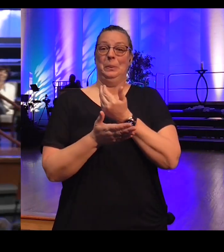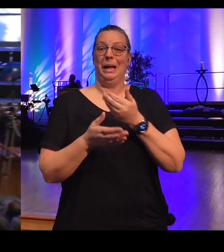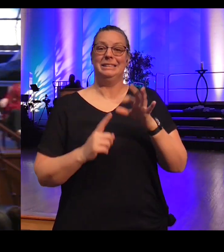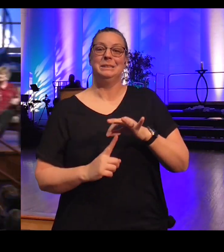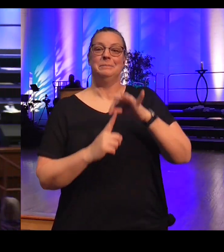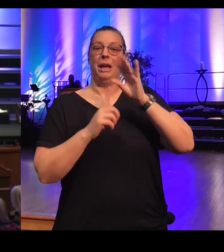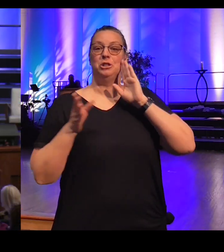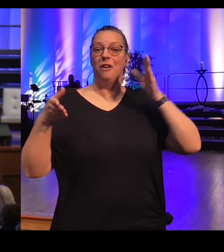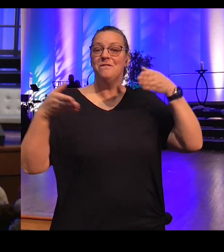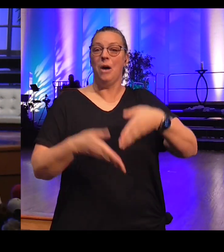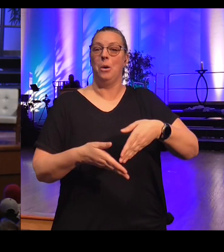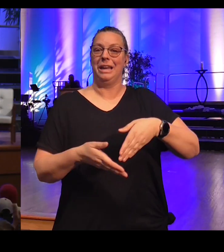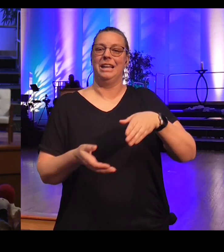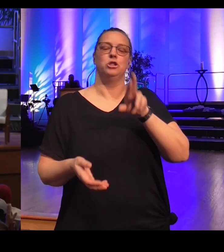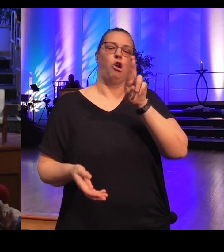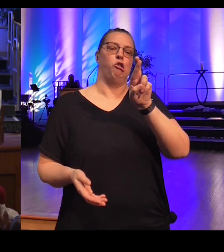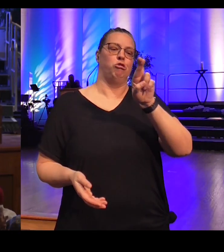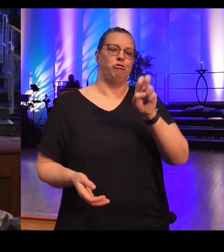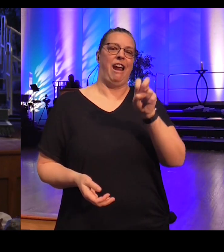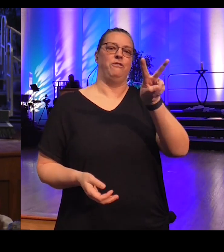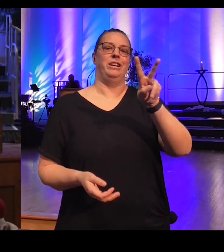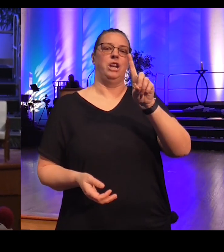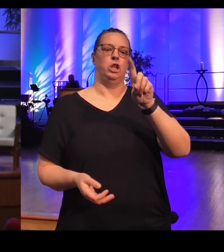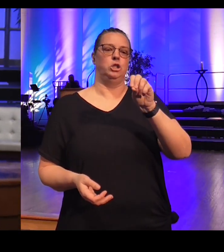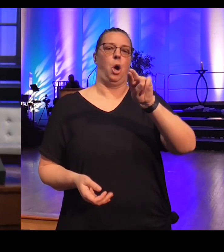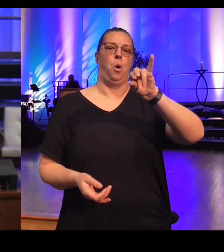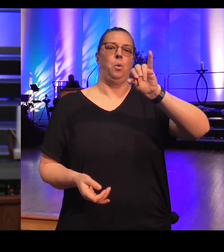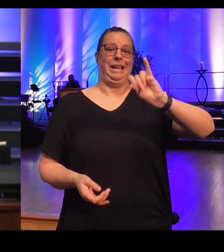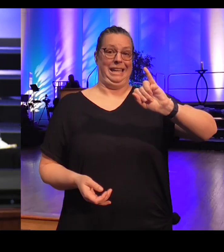minister, Reverend Dodie Jackson.